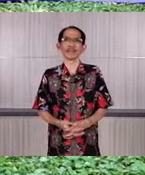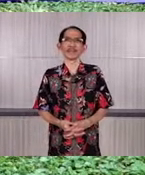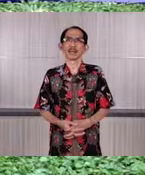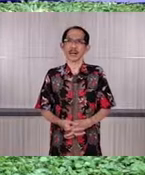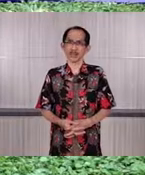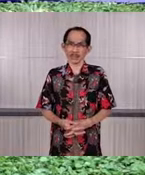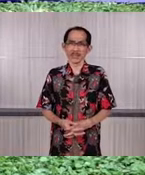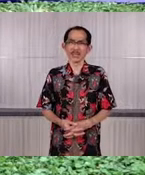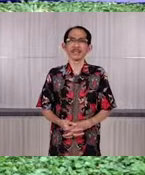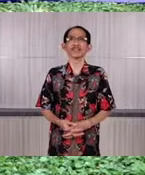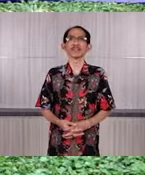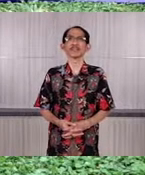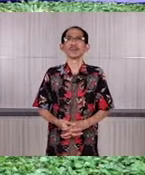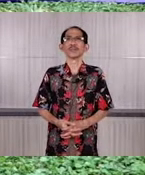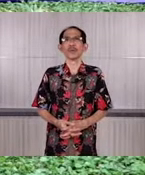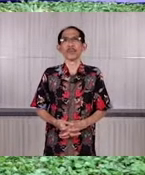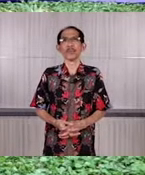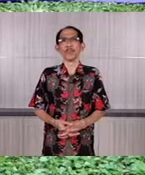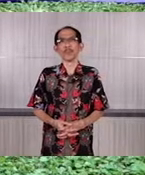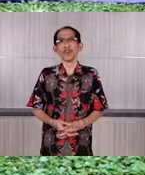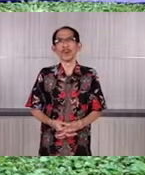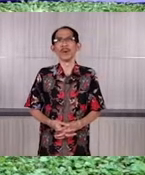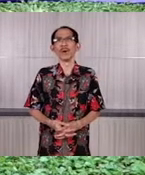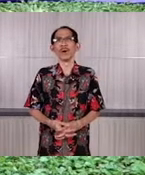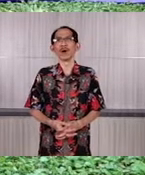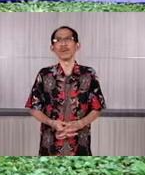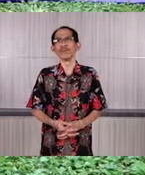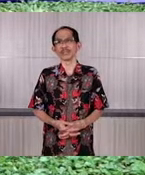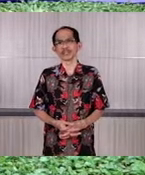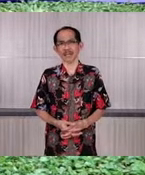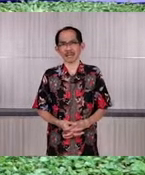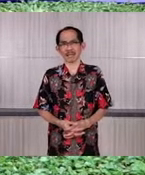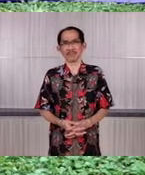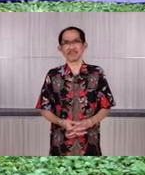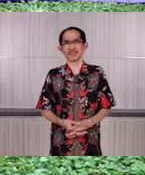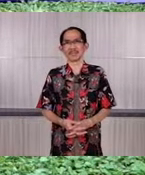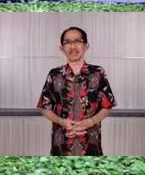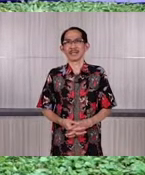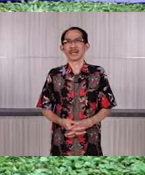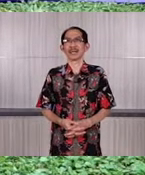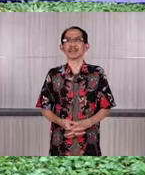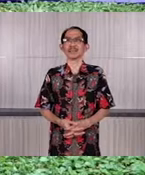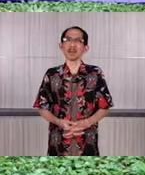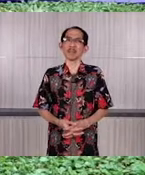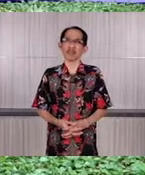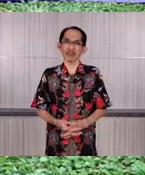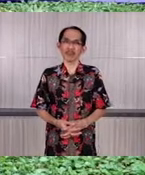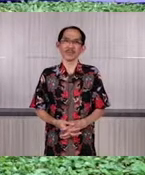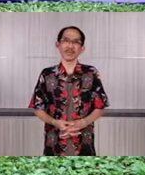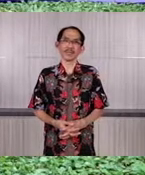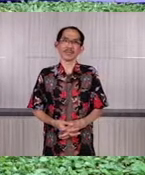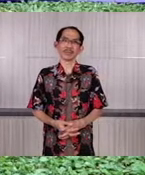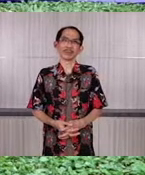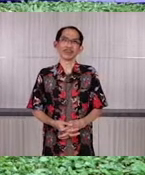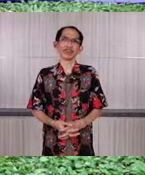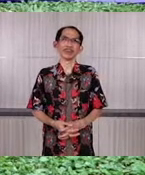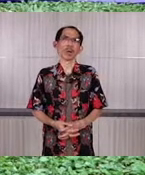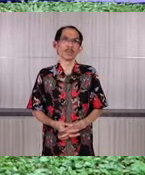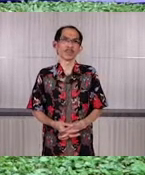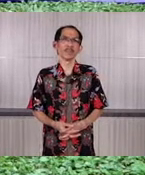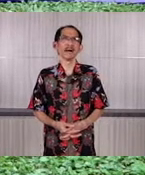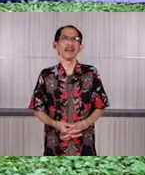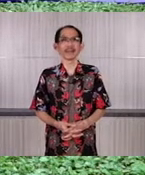cultivate capabilities for more of the same. It is a pathway